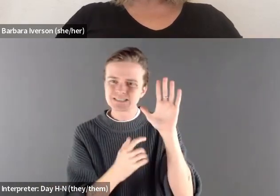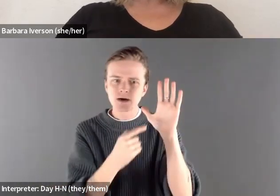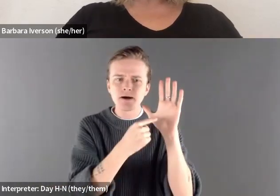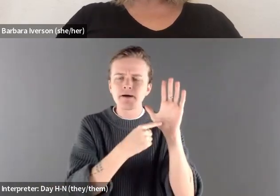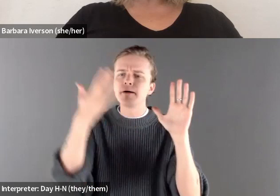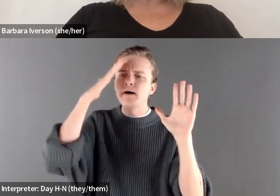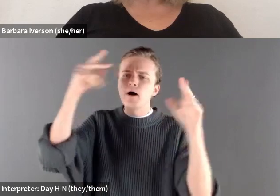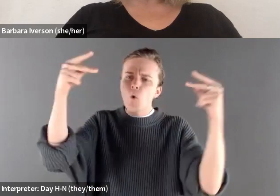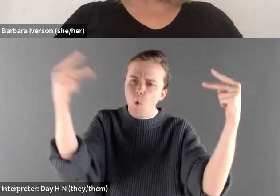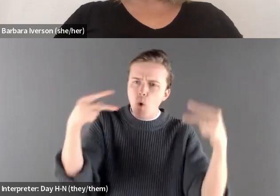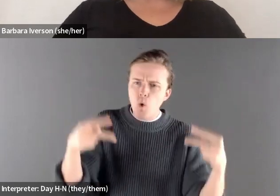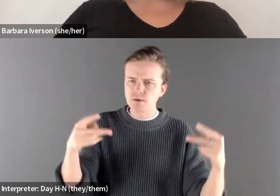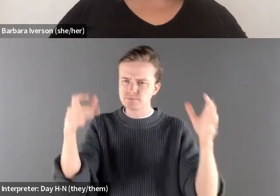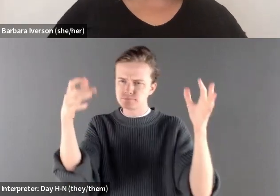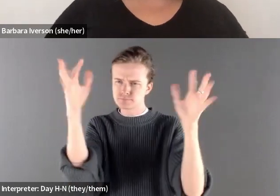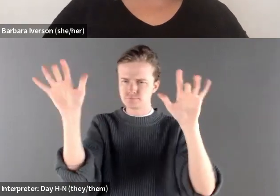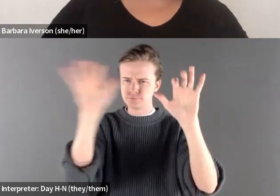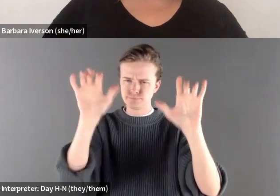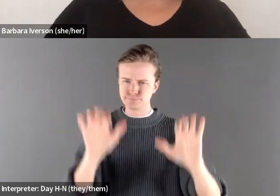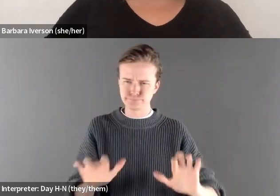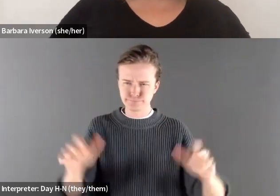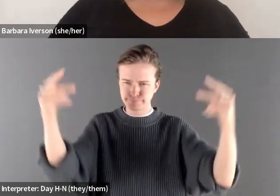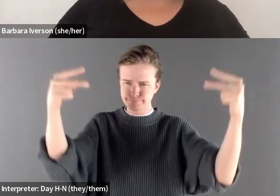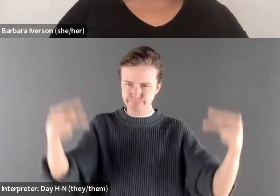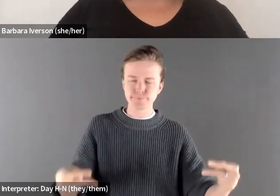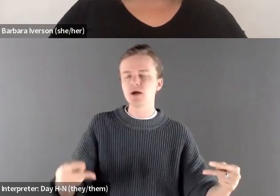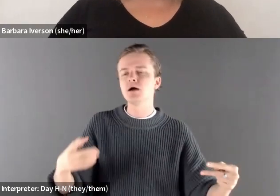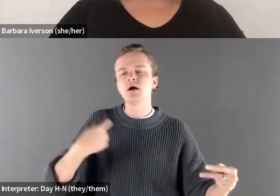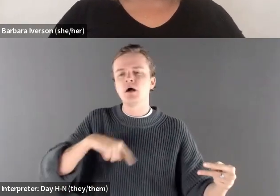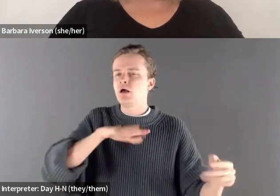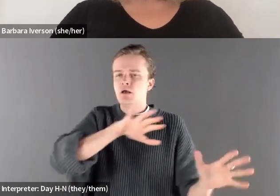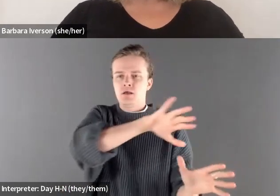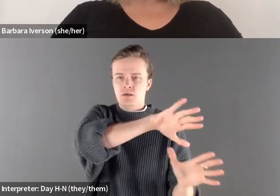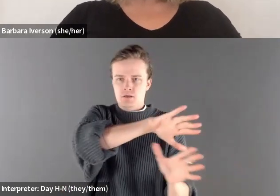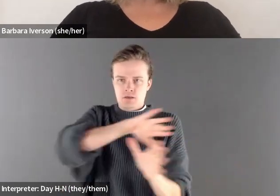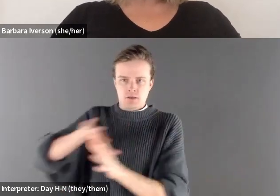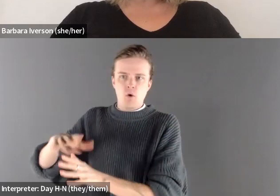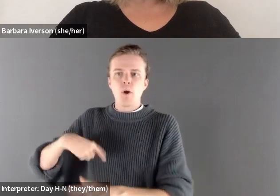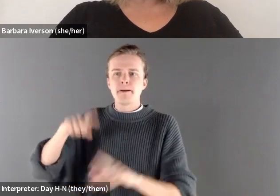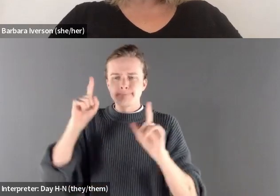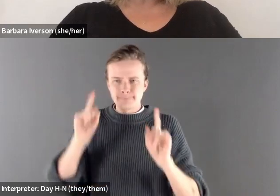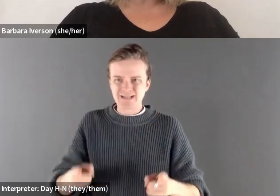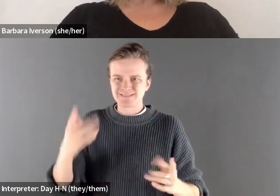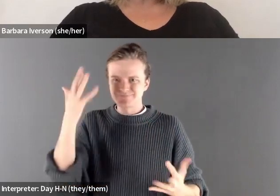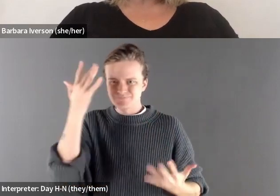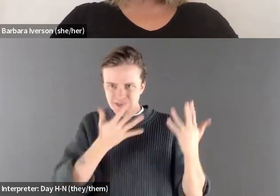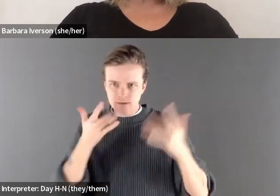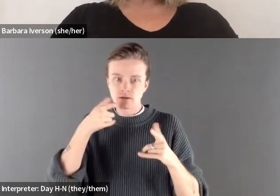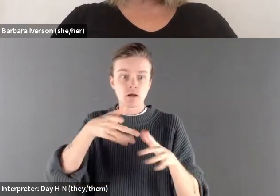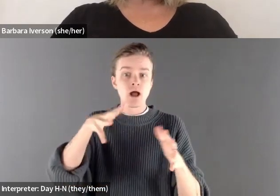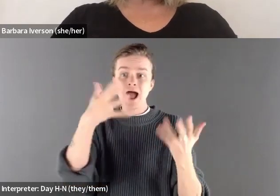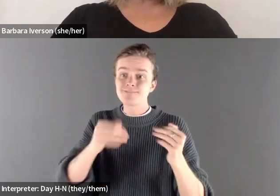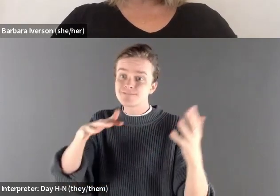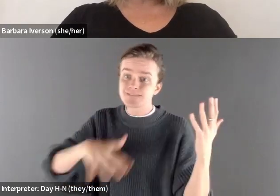system operates. I think we have to expand our definition of the black box to encompass the societal impacts that the tools has, because really the